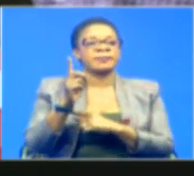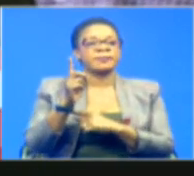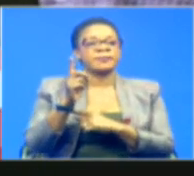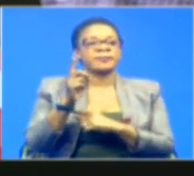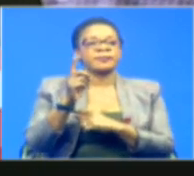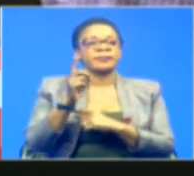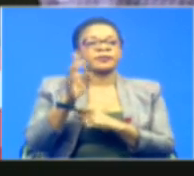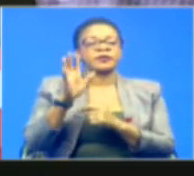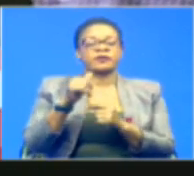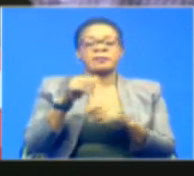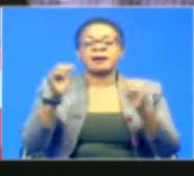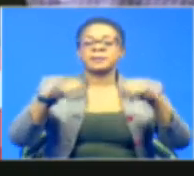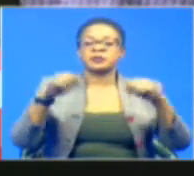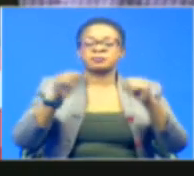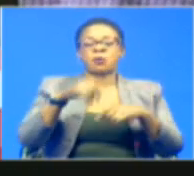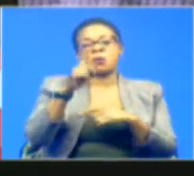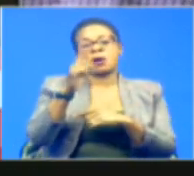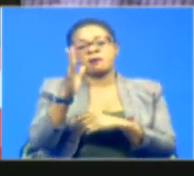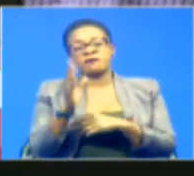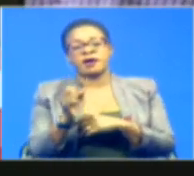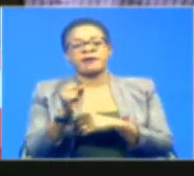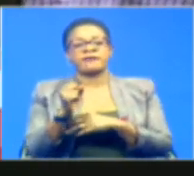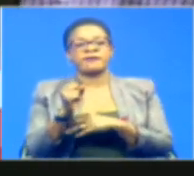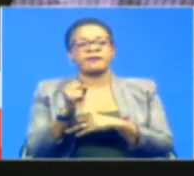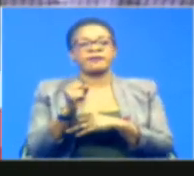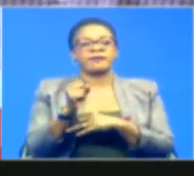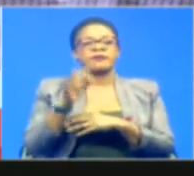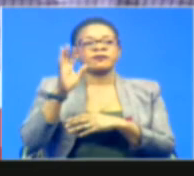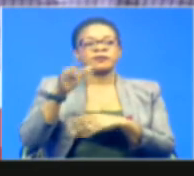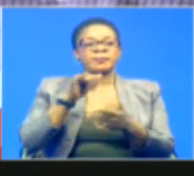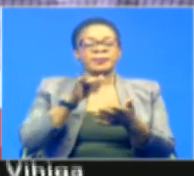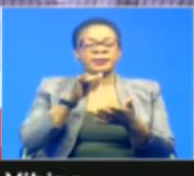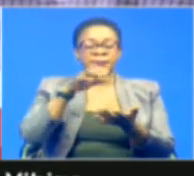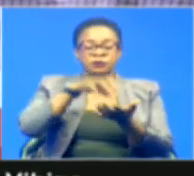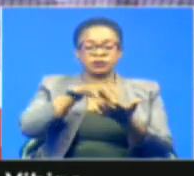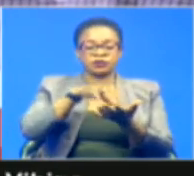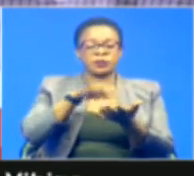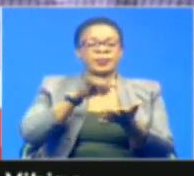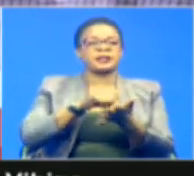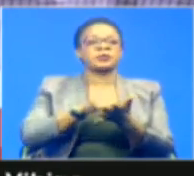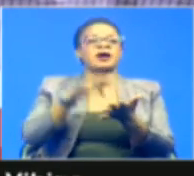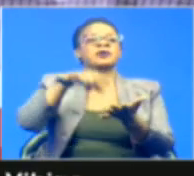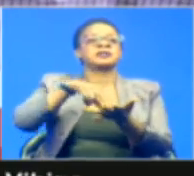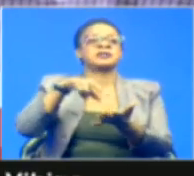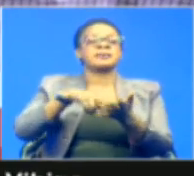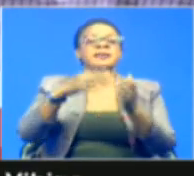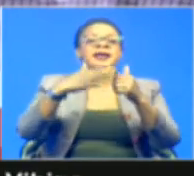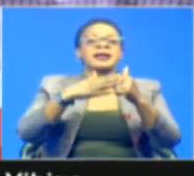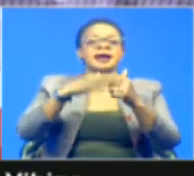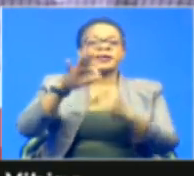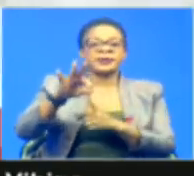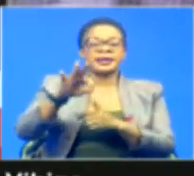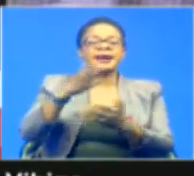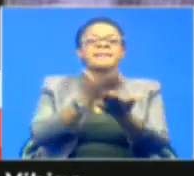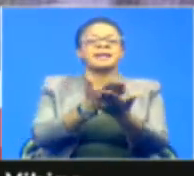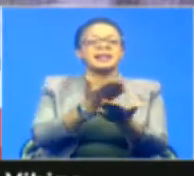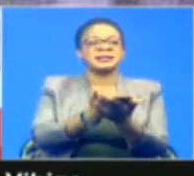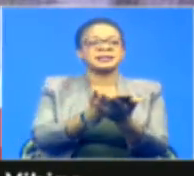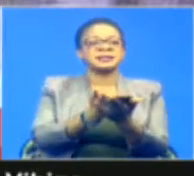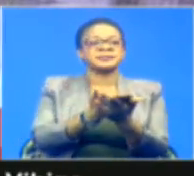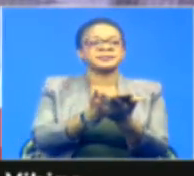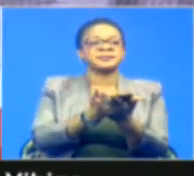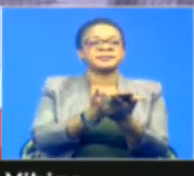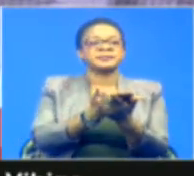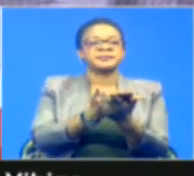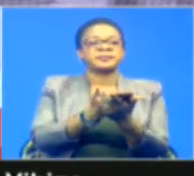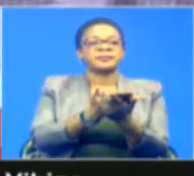of a possible 105 seats that were contested, there were 93 appeals. I've